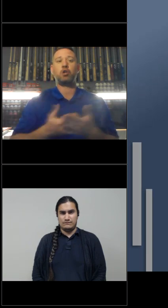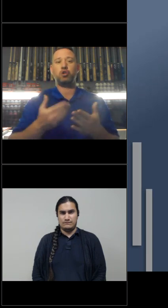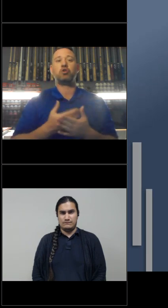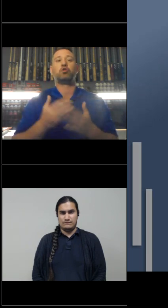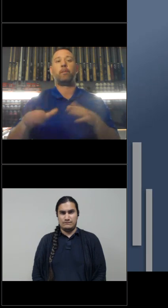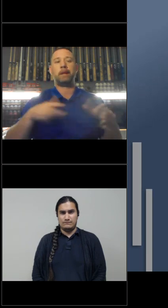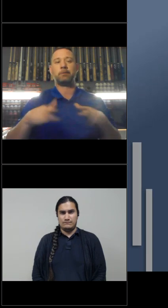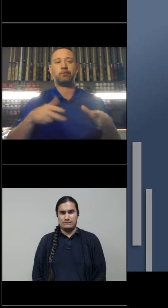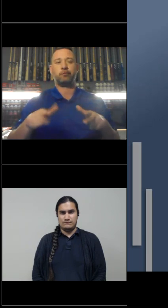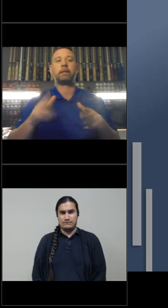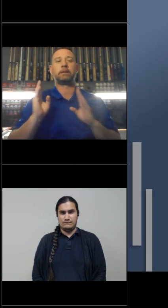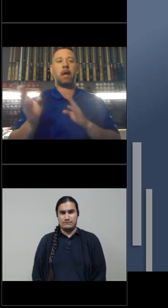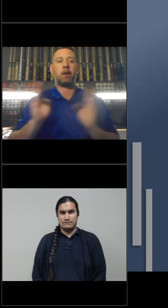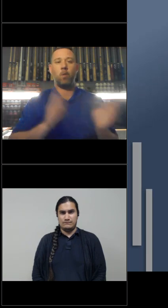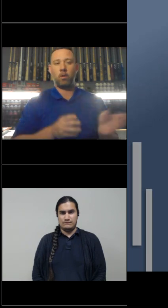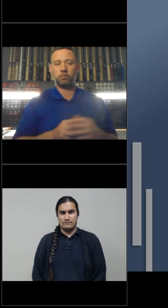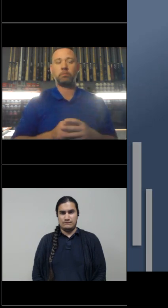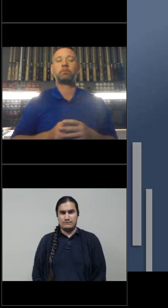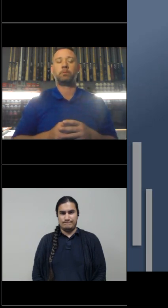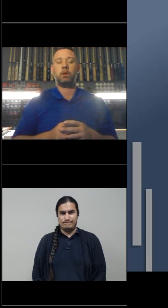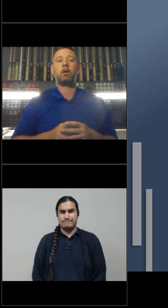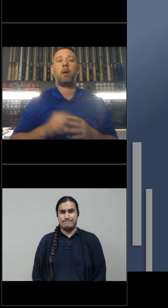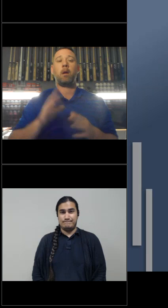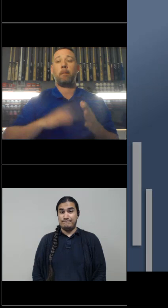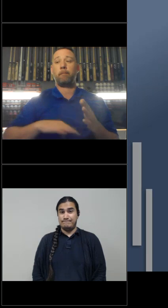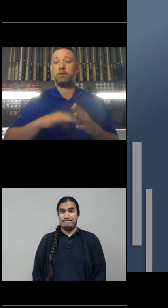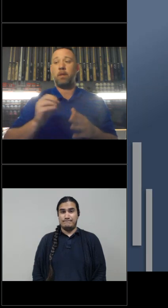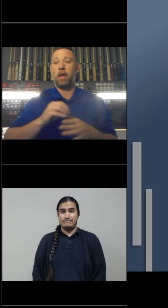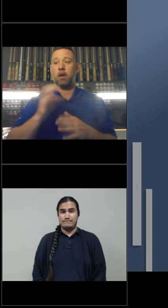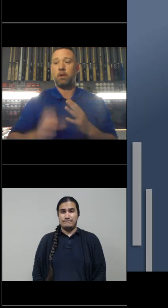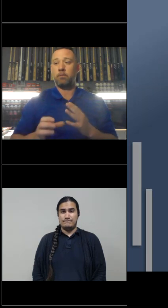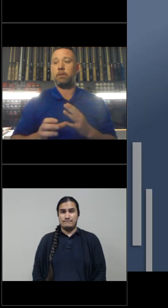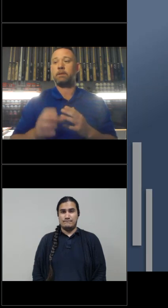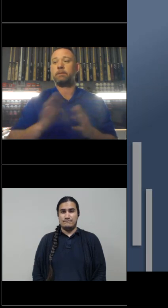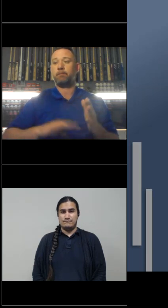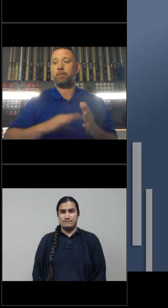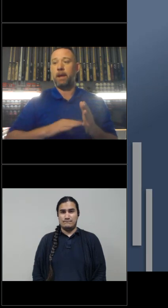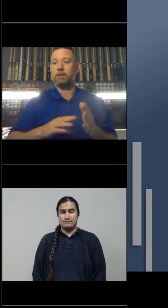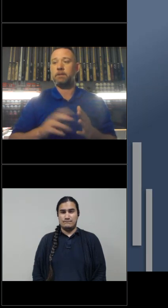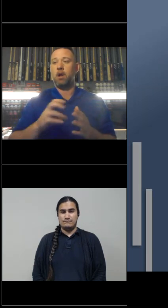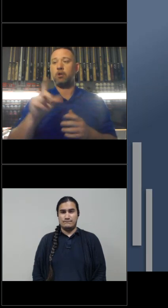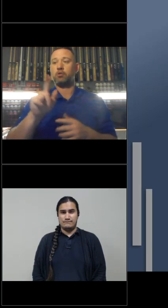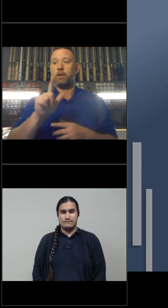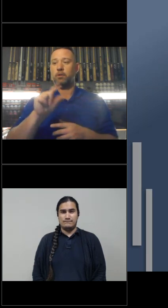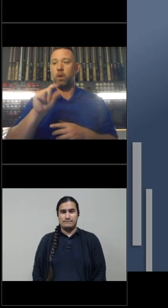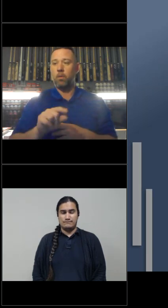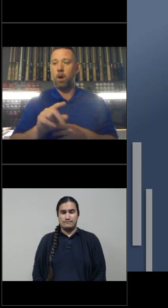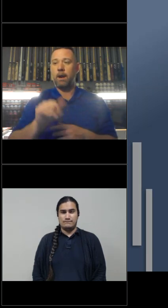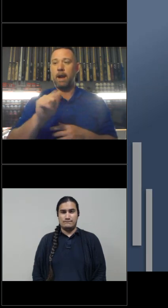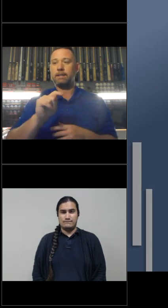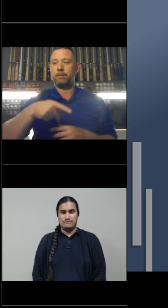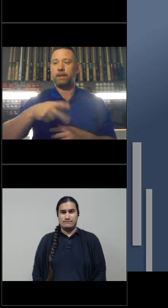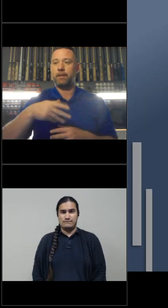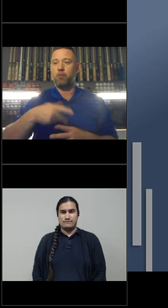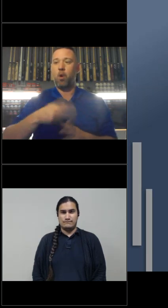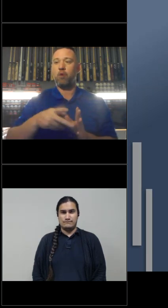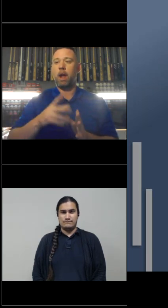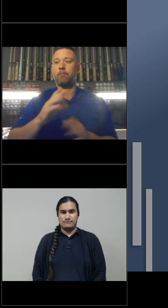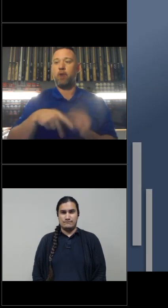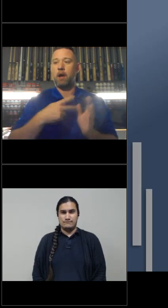sidewalks. Based on the outputs from the tool, it is estimated that the 2021 ATP programmed projects